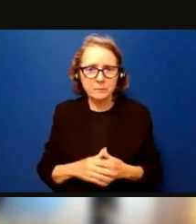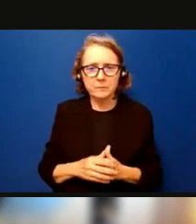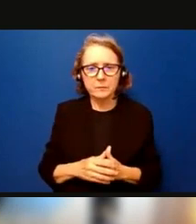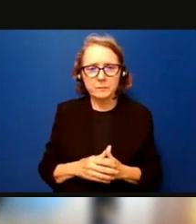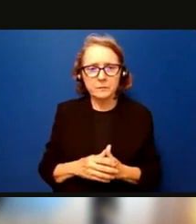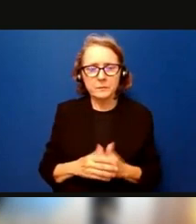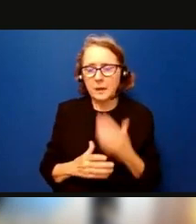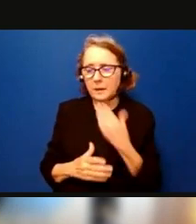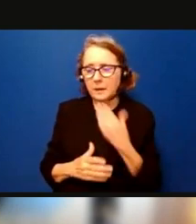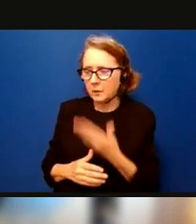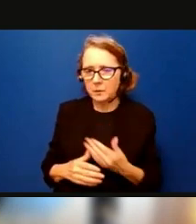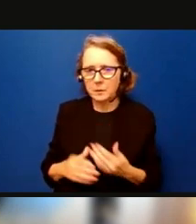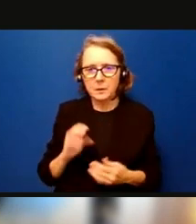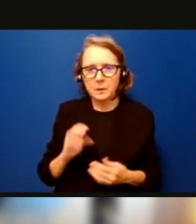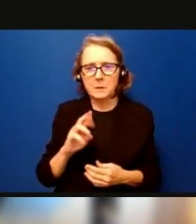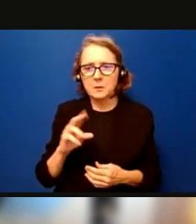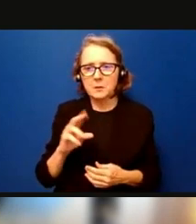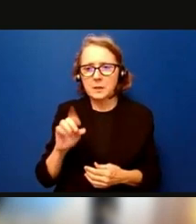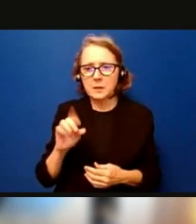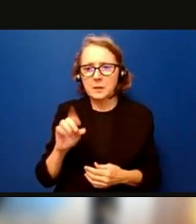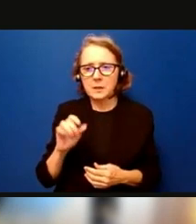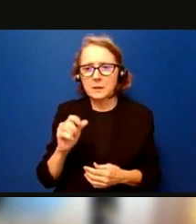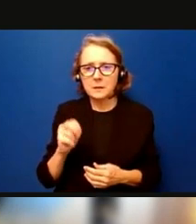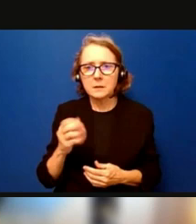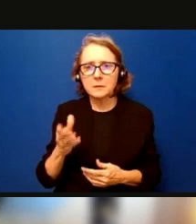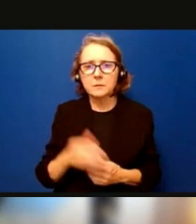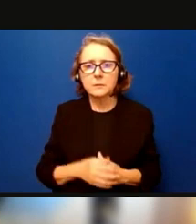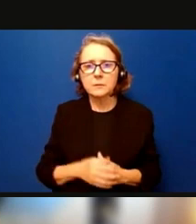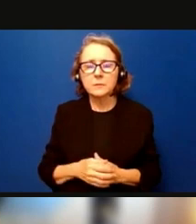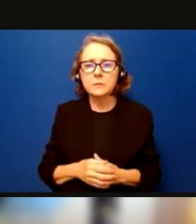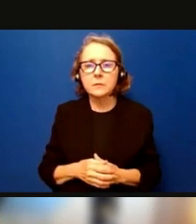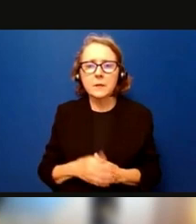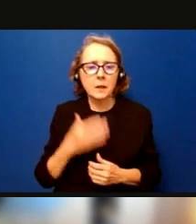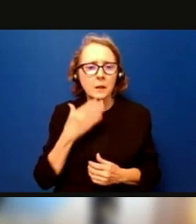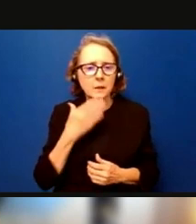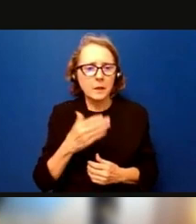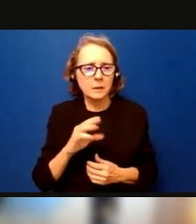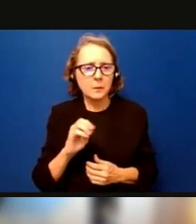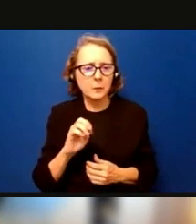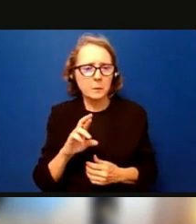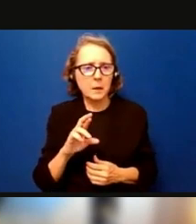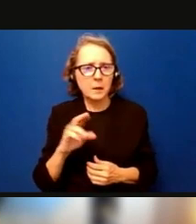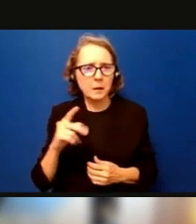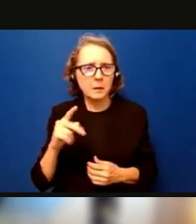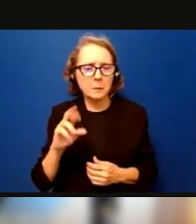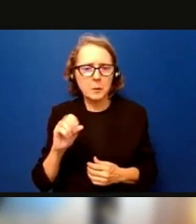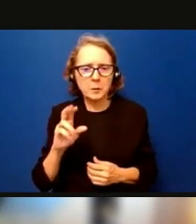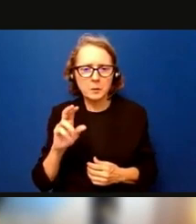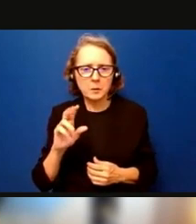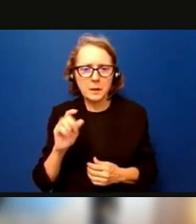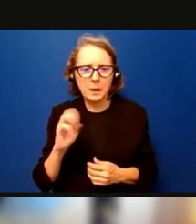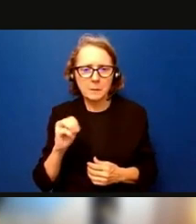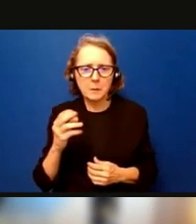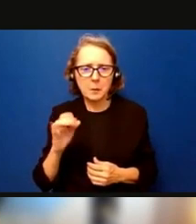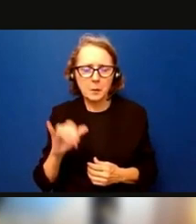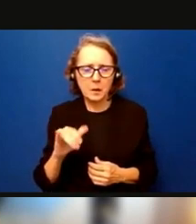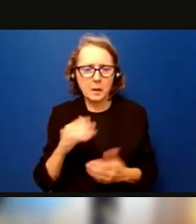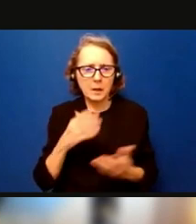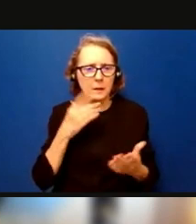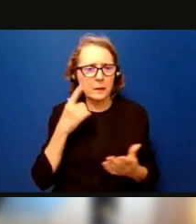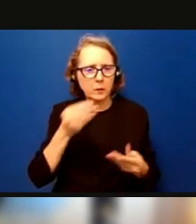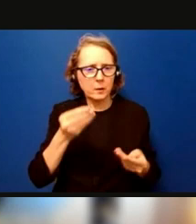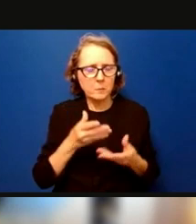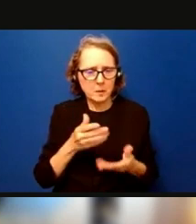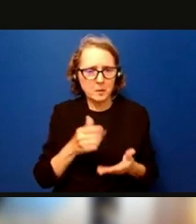Dixon, guest counselor Dixon, go ahead. Thank you, Mayor Pro Tem Hoy. And Mr. Zink, thank you for the information. It's really